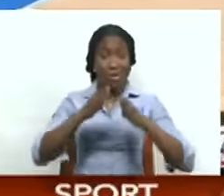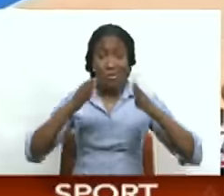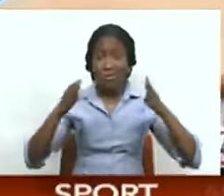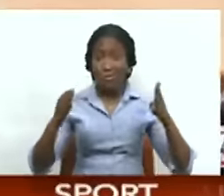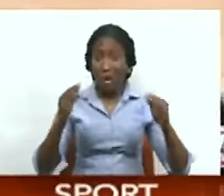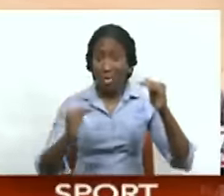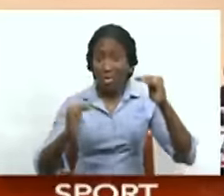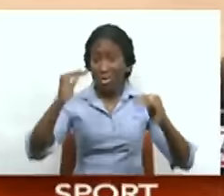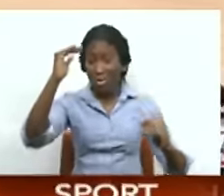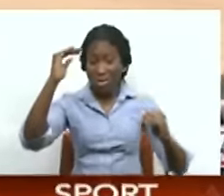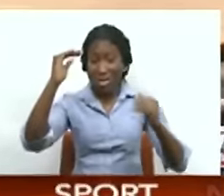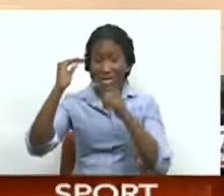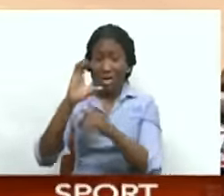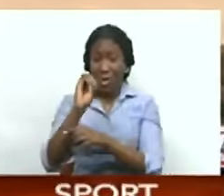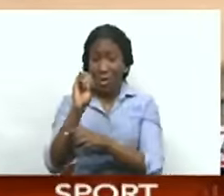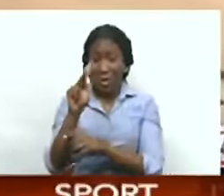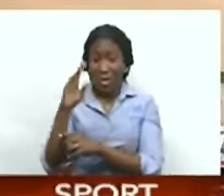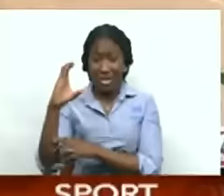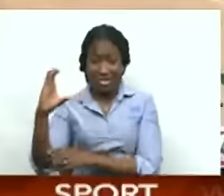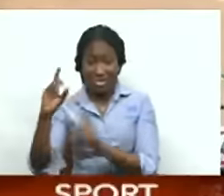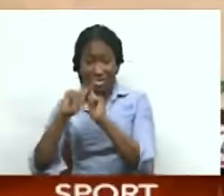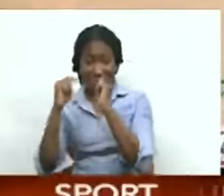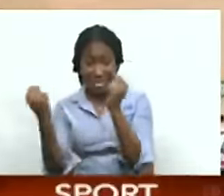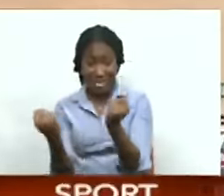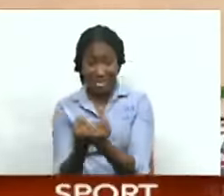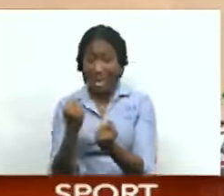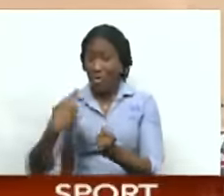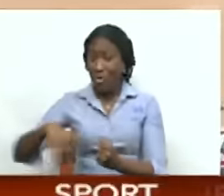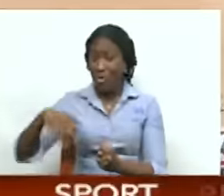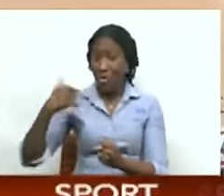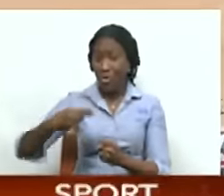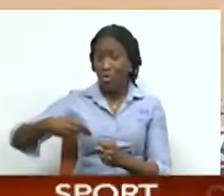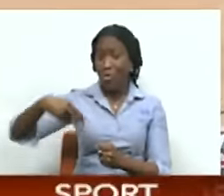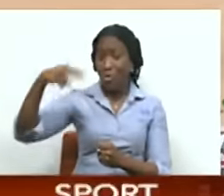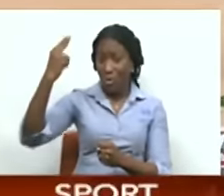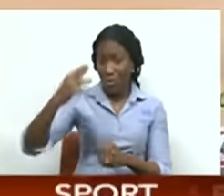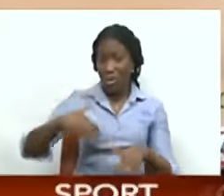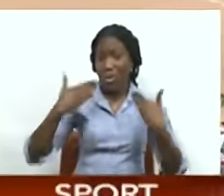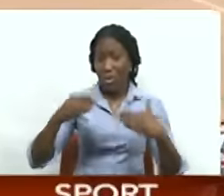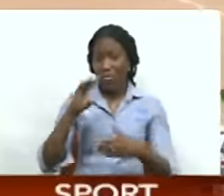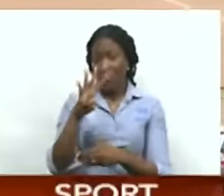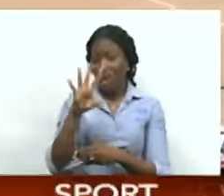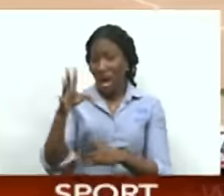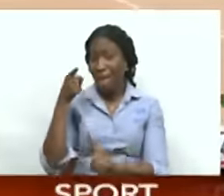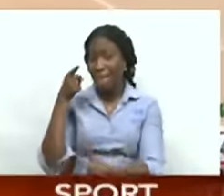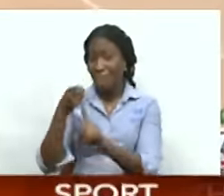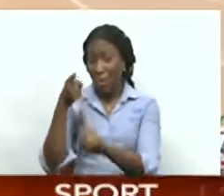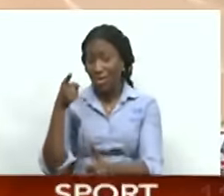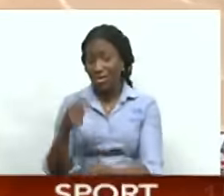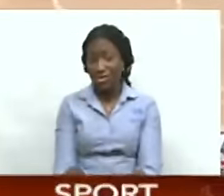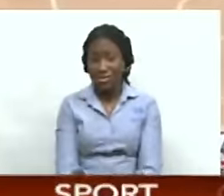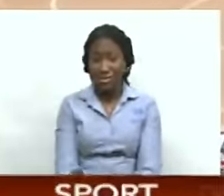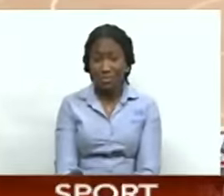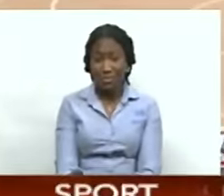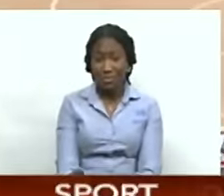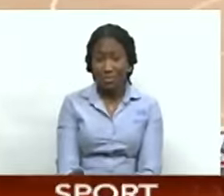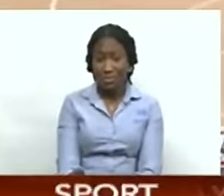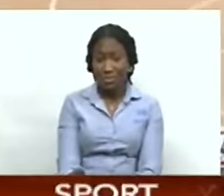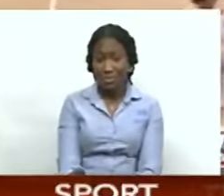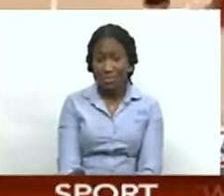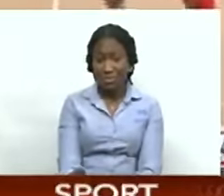previous franchise record margin of victory of 45 points. Rajiv Suratsing, CNC3